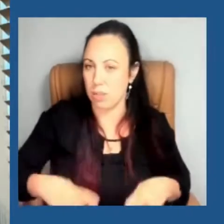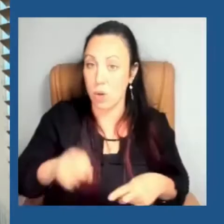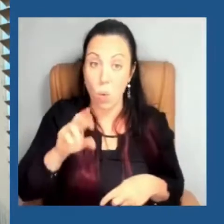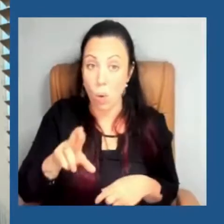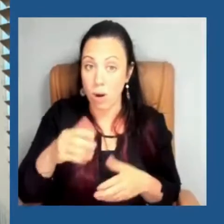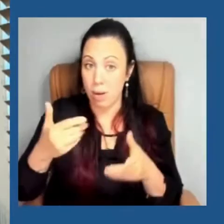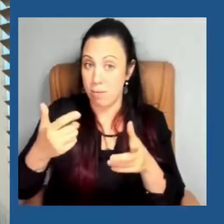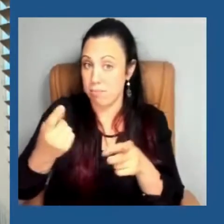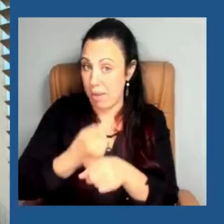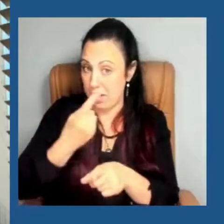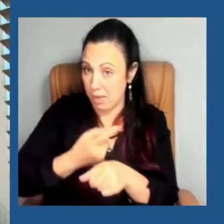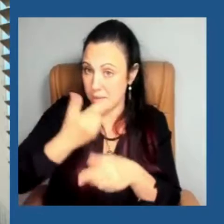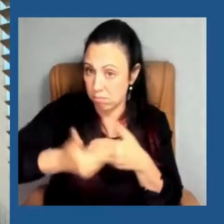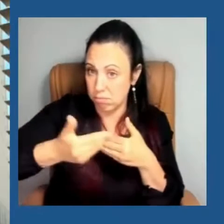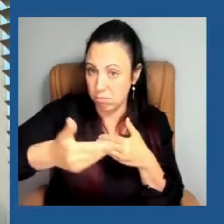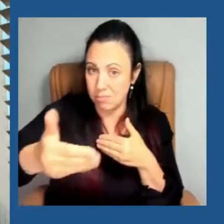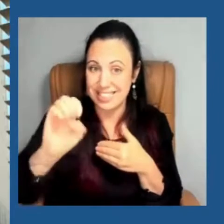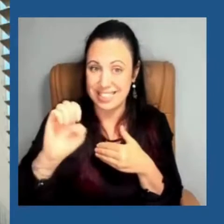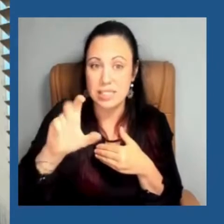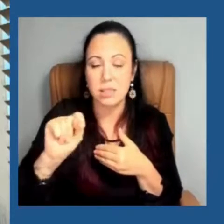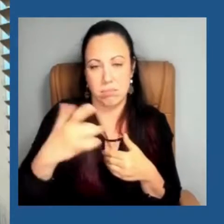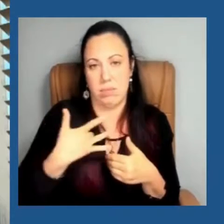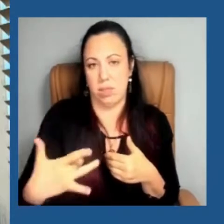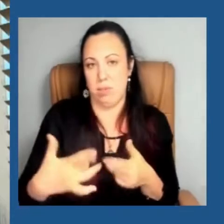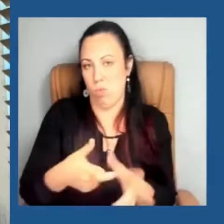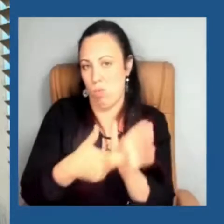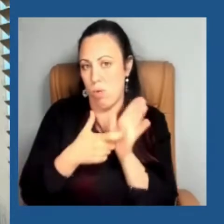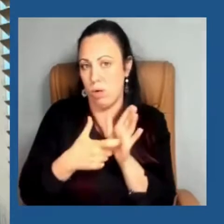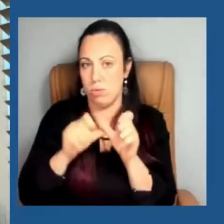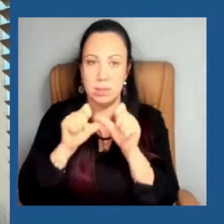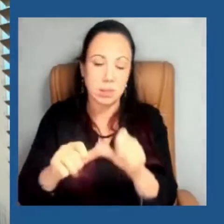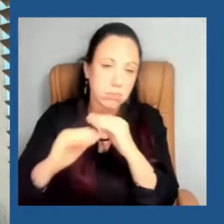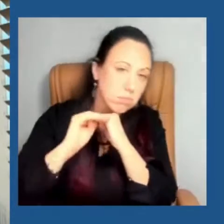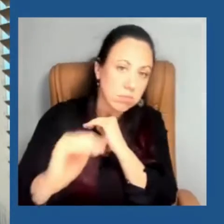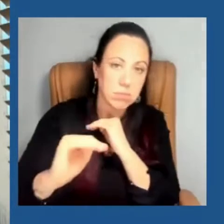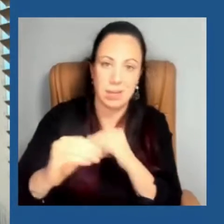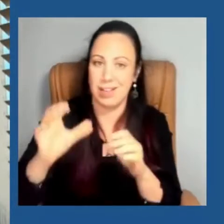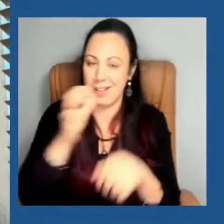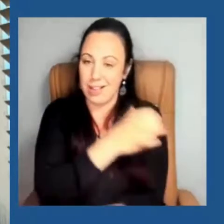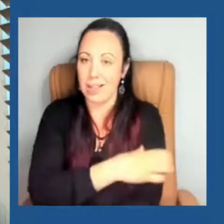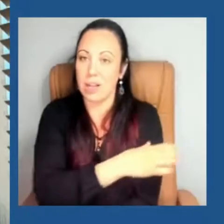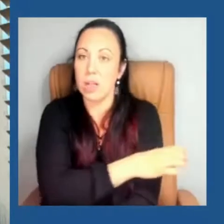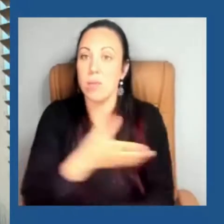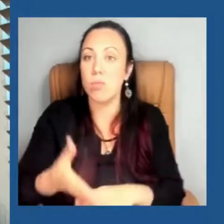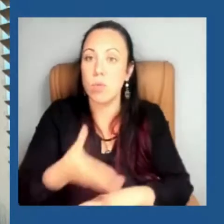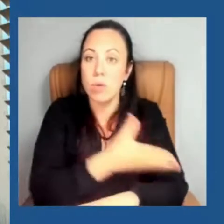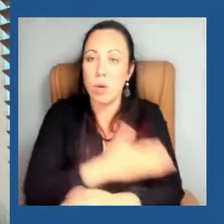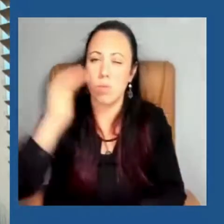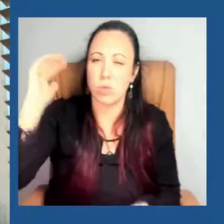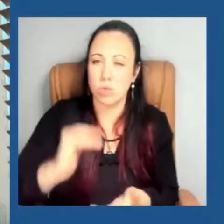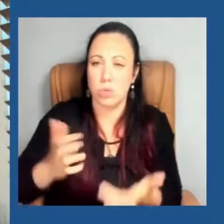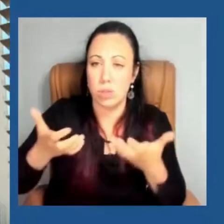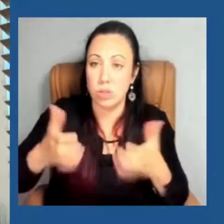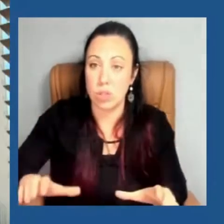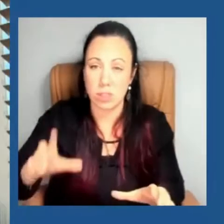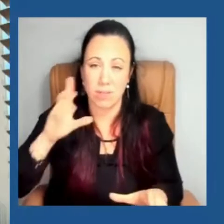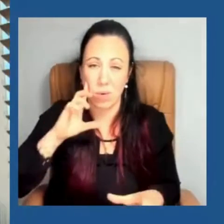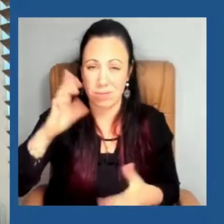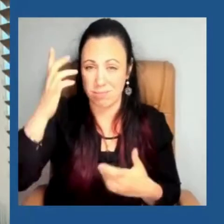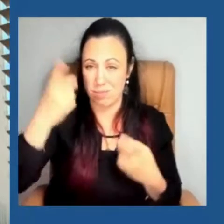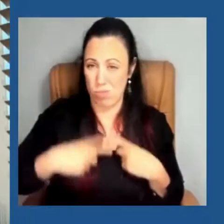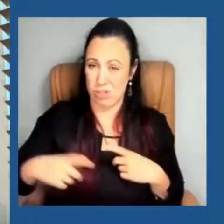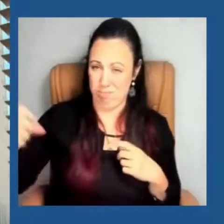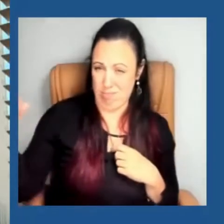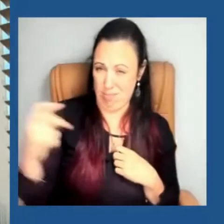both, is usually required to sustain the clinical improvements and reduce the chances that symptoms return.